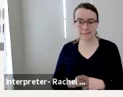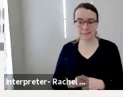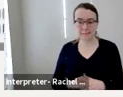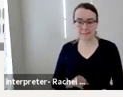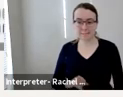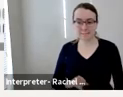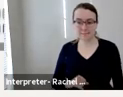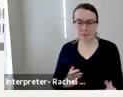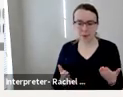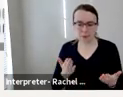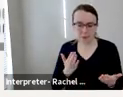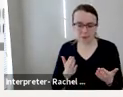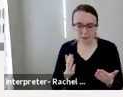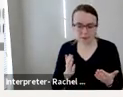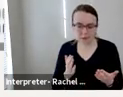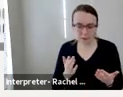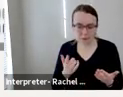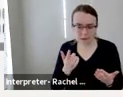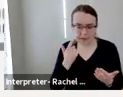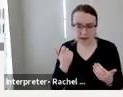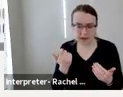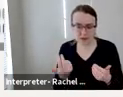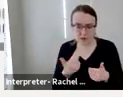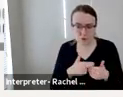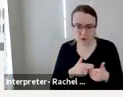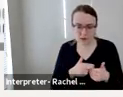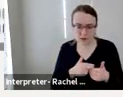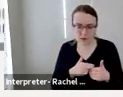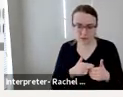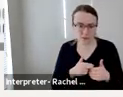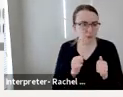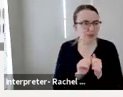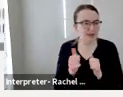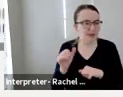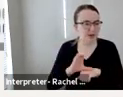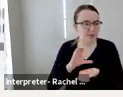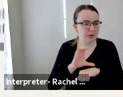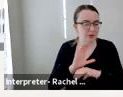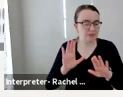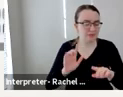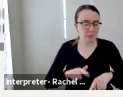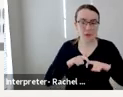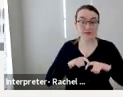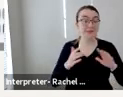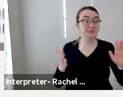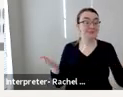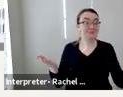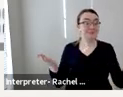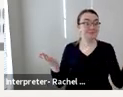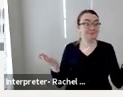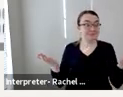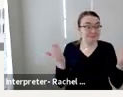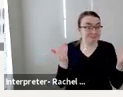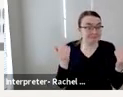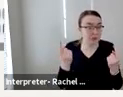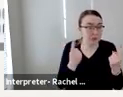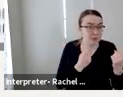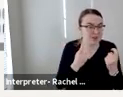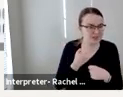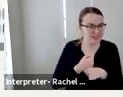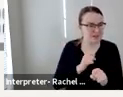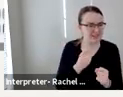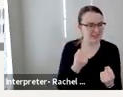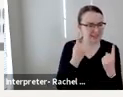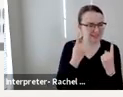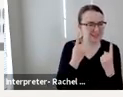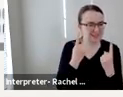Or maybe those are just because I joined over here. All right, I'll pause there for a second and say, any questions on what I'm doing there? Does that make sense to you guys? Do you see how